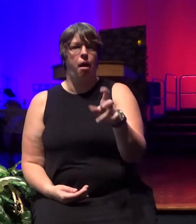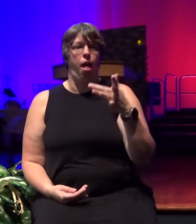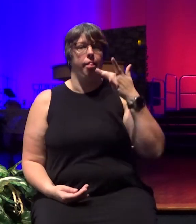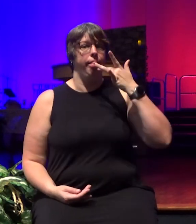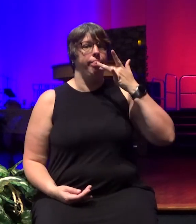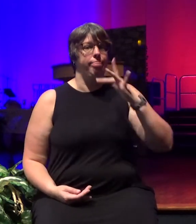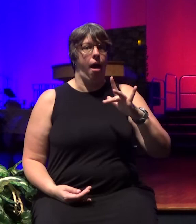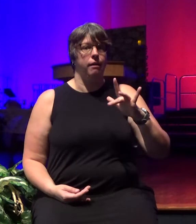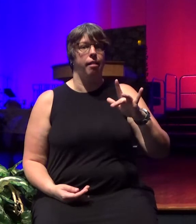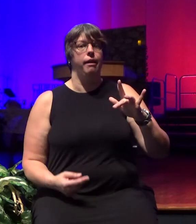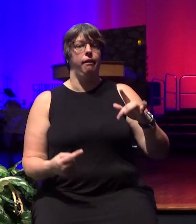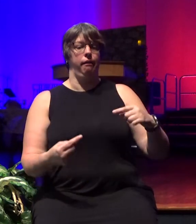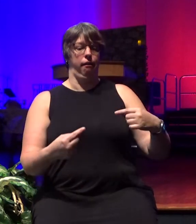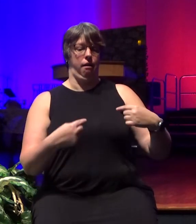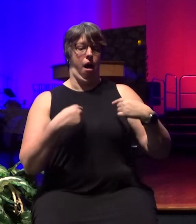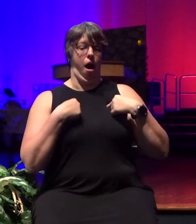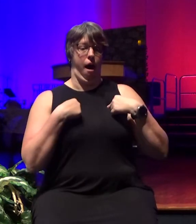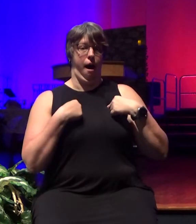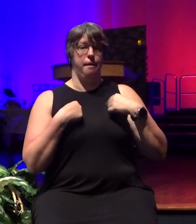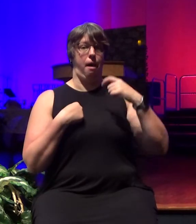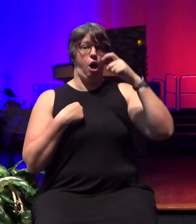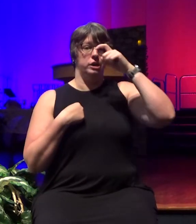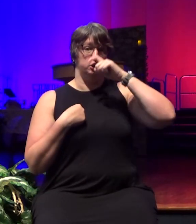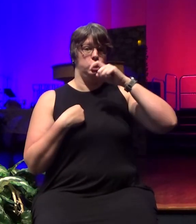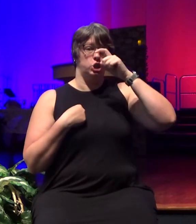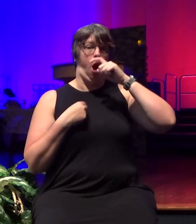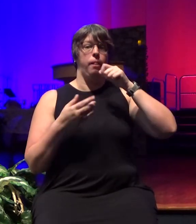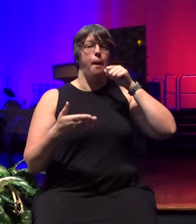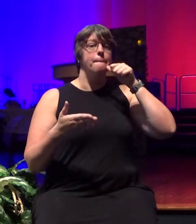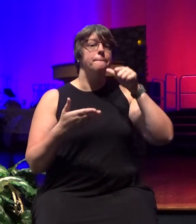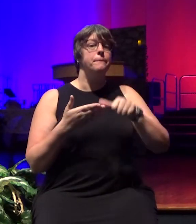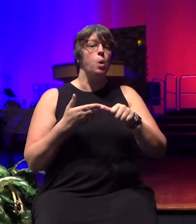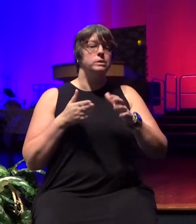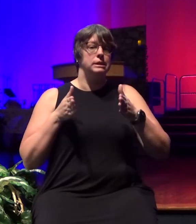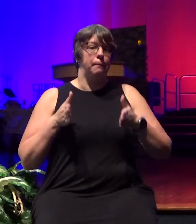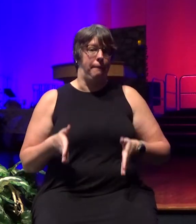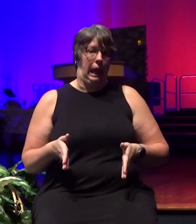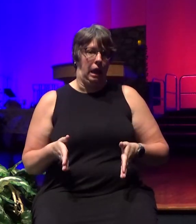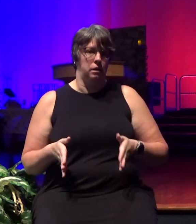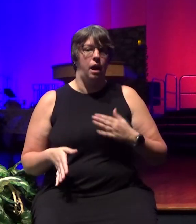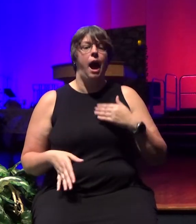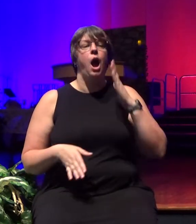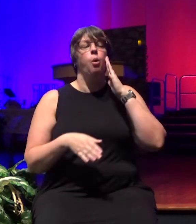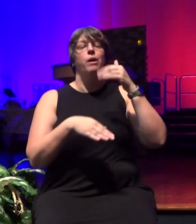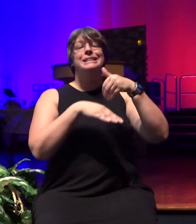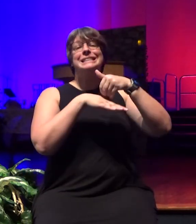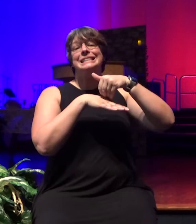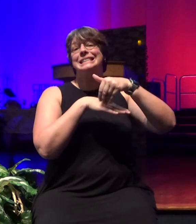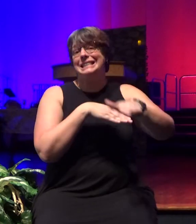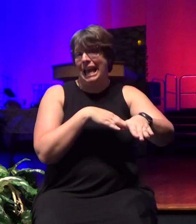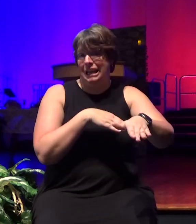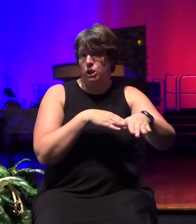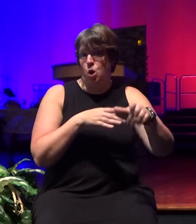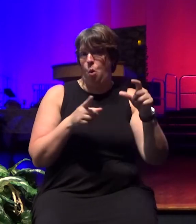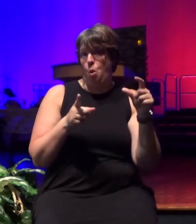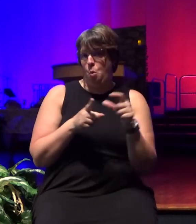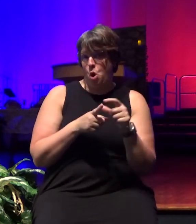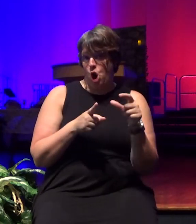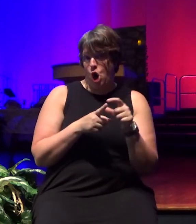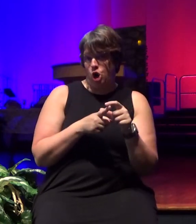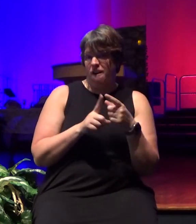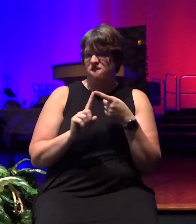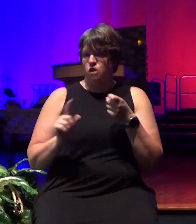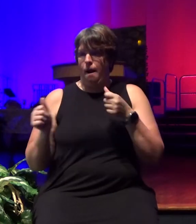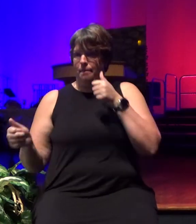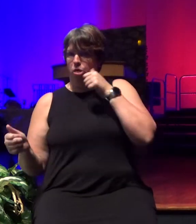Berlin just before his death. And in this story, Kafka takes a walk in the park where he meets a tearful